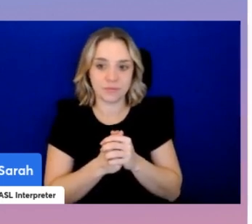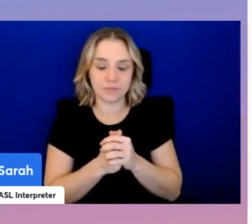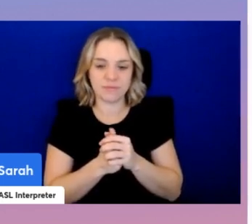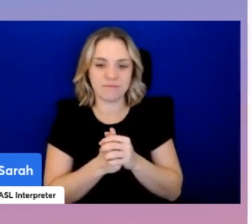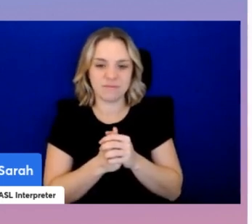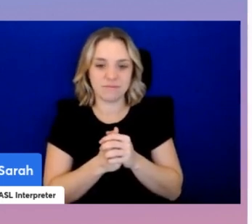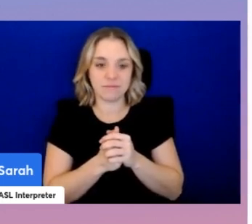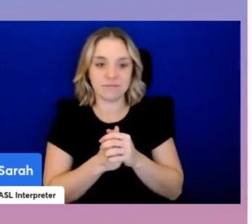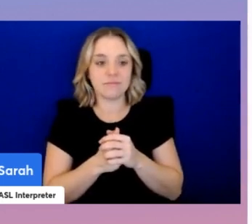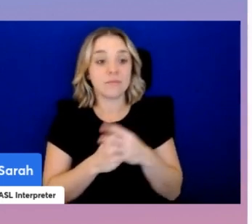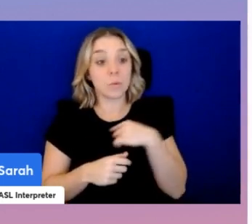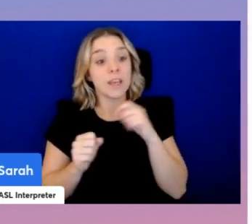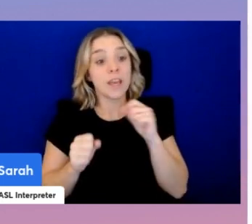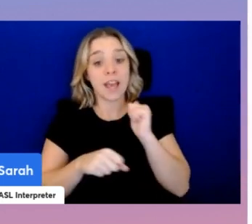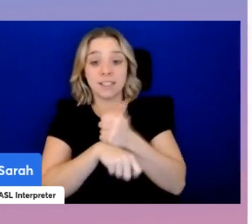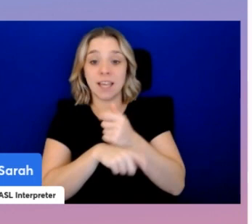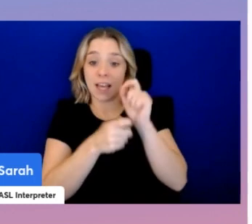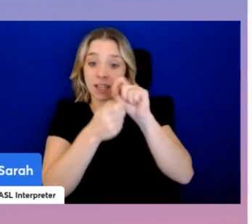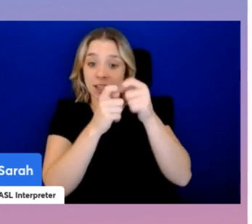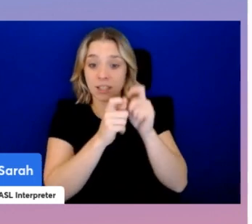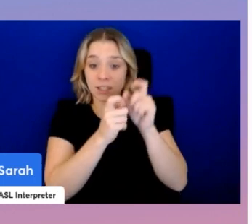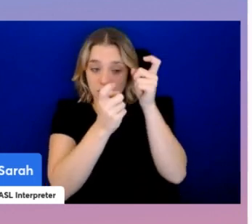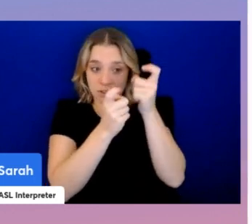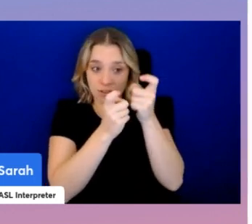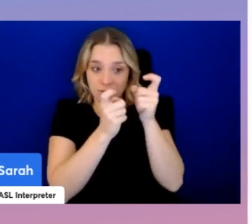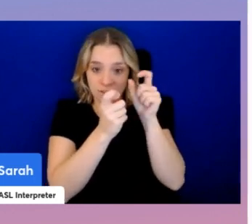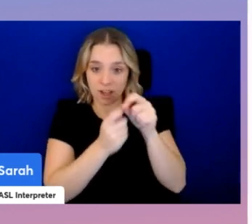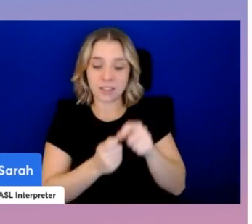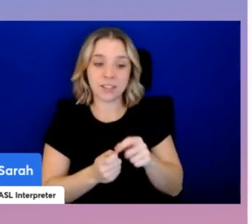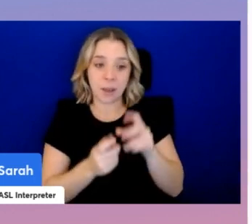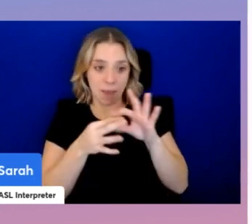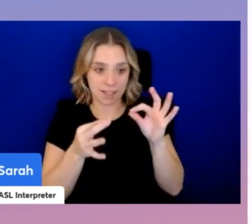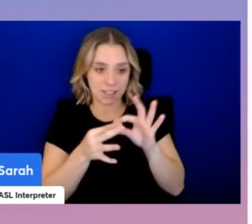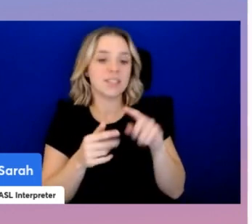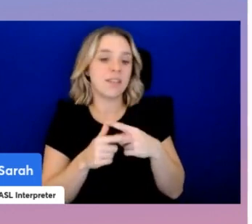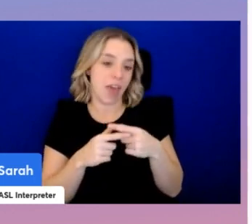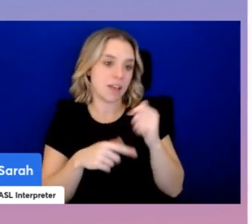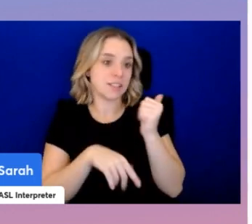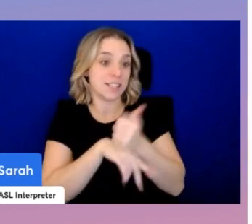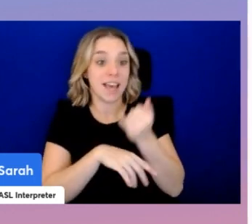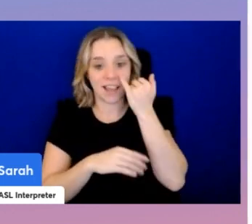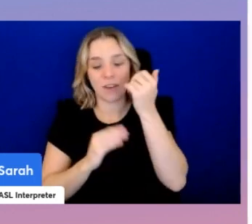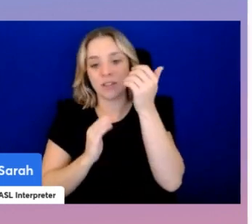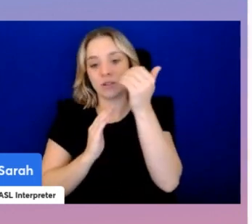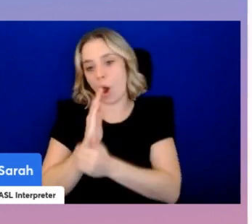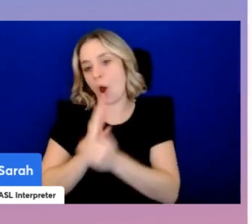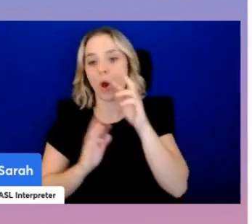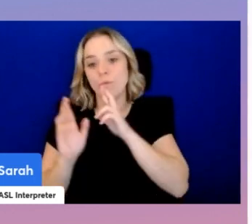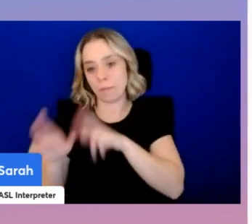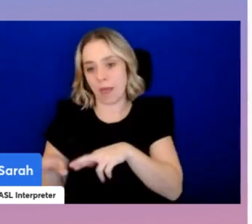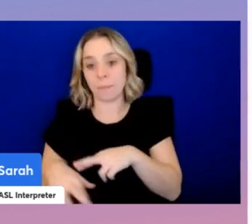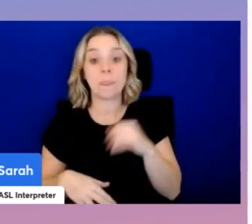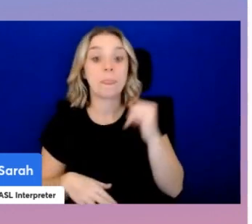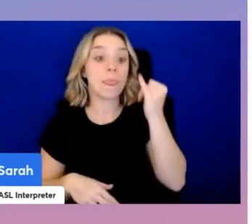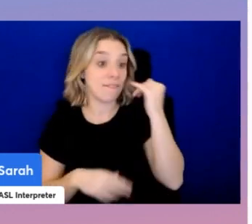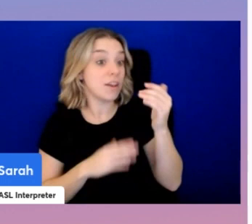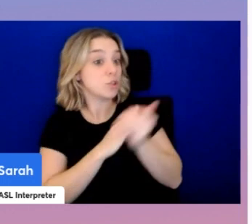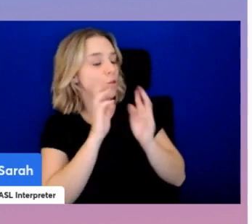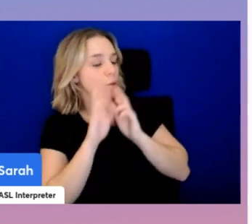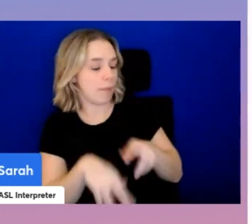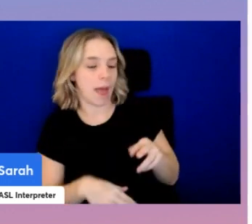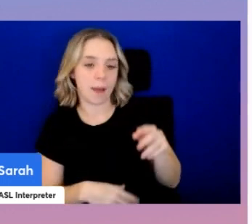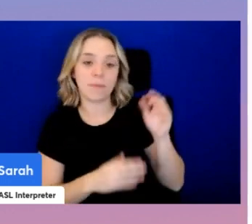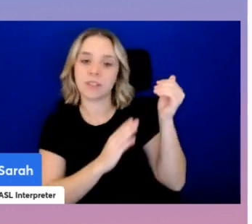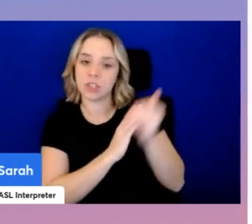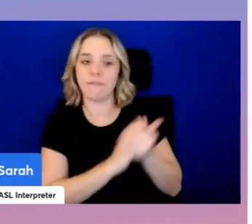We can set a custom message, and we can set whether or not it's auto apply. If it auto apply, the default is false. If it's